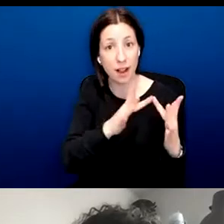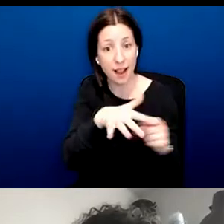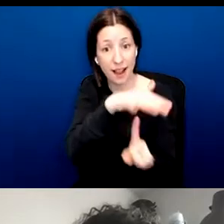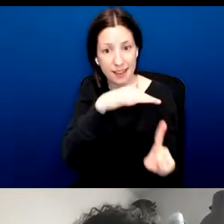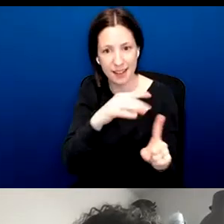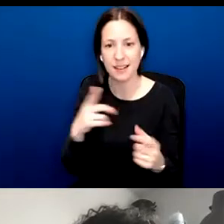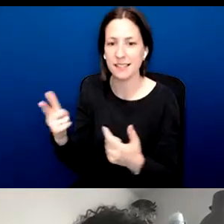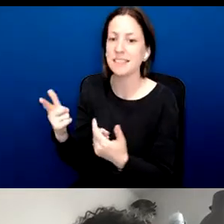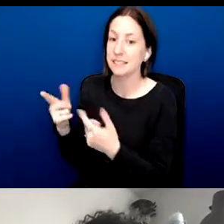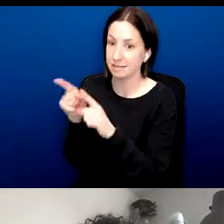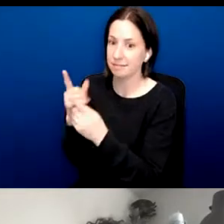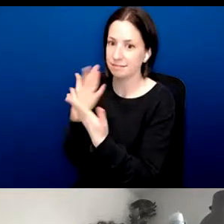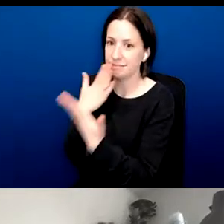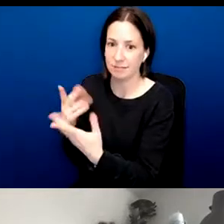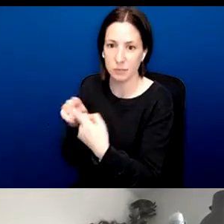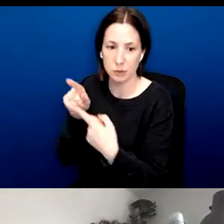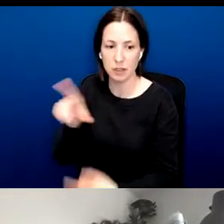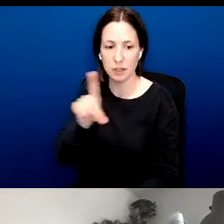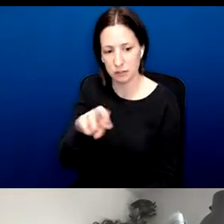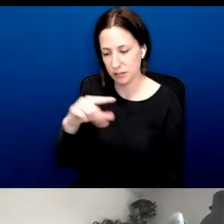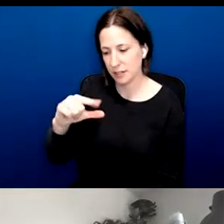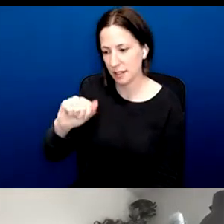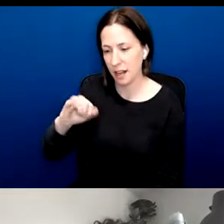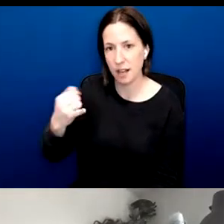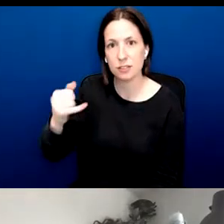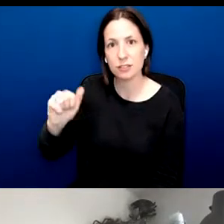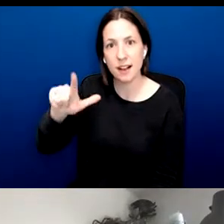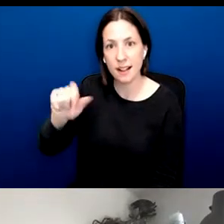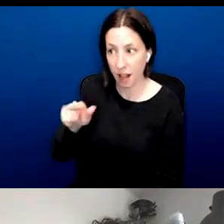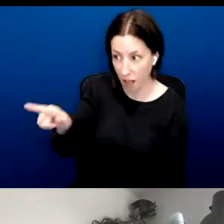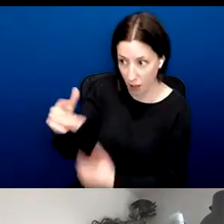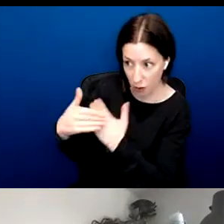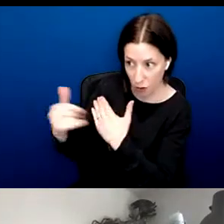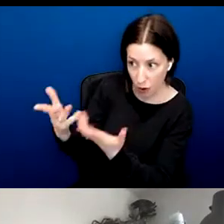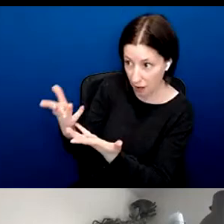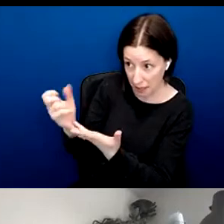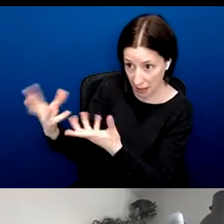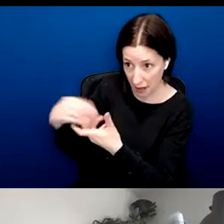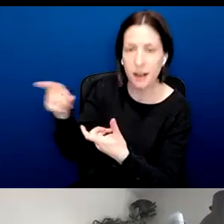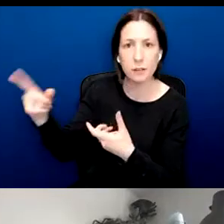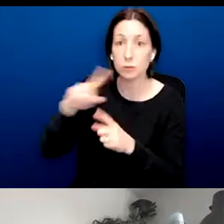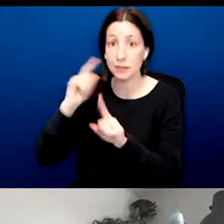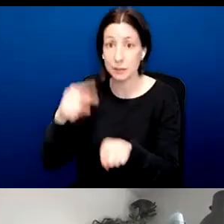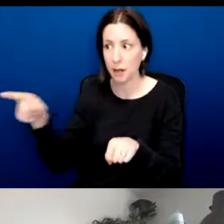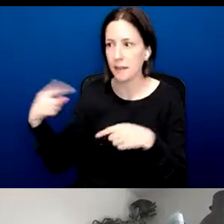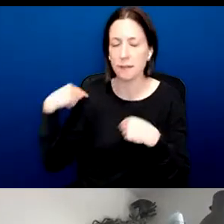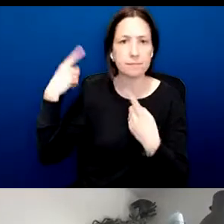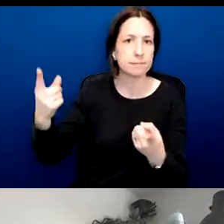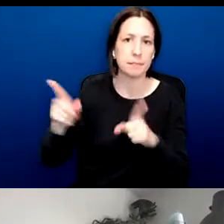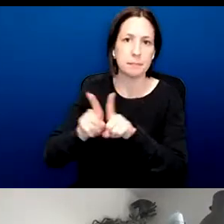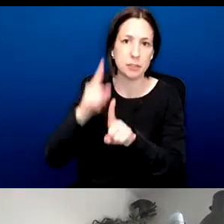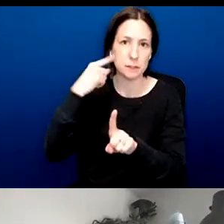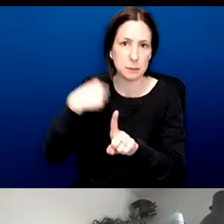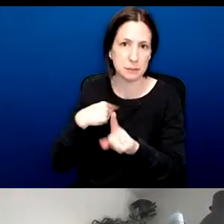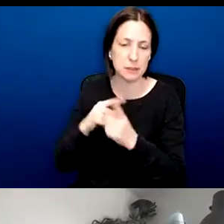Gajala, and not only did she respond, she's been mentoring me since then. And I think our conversations